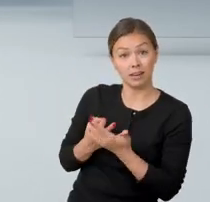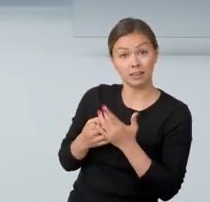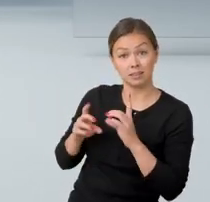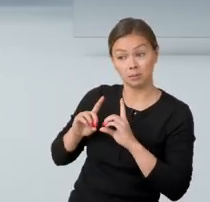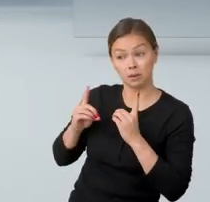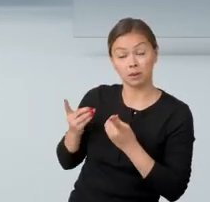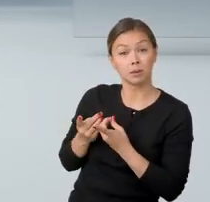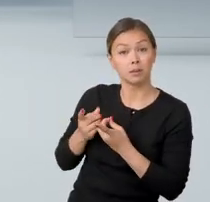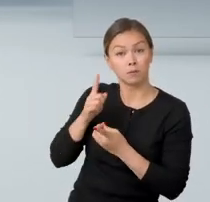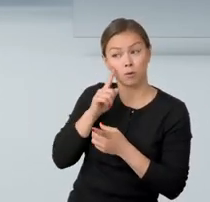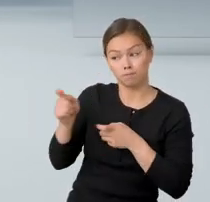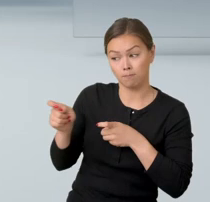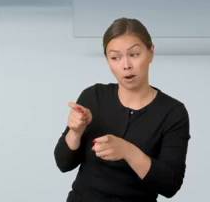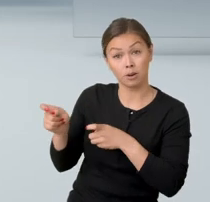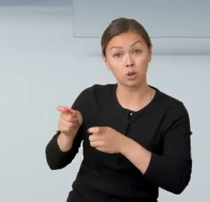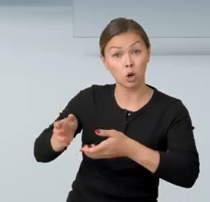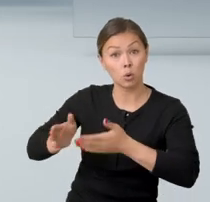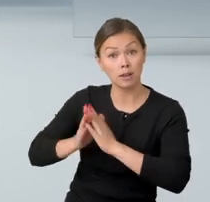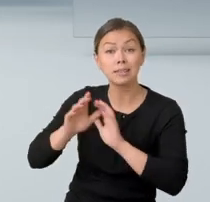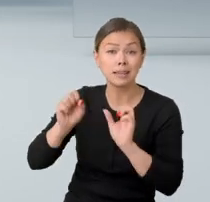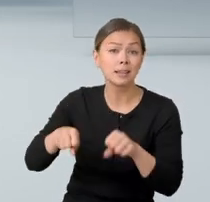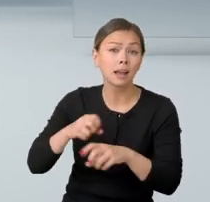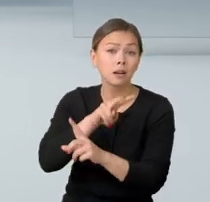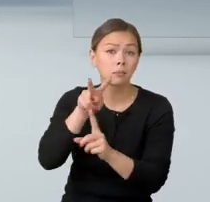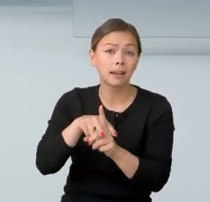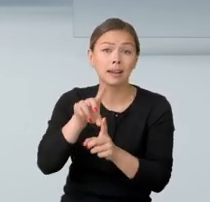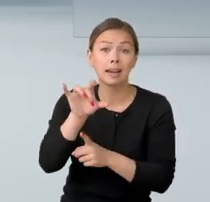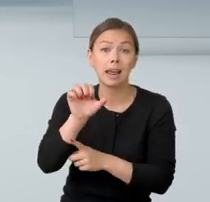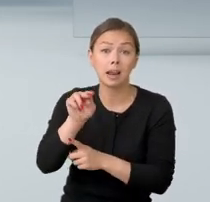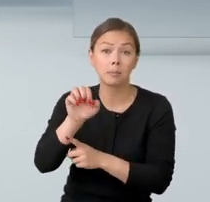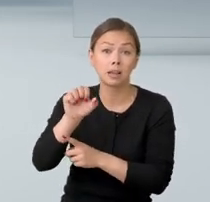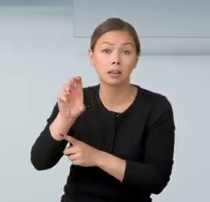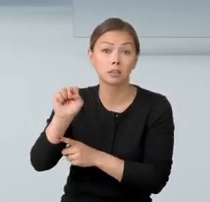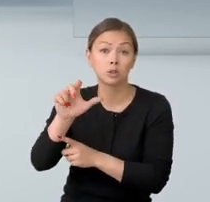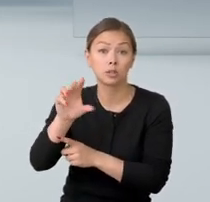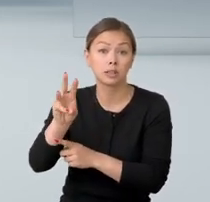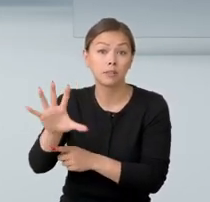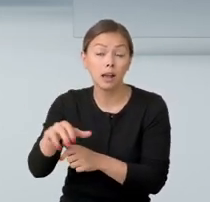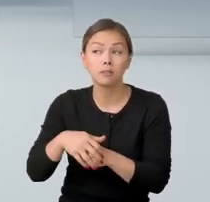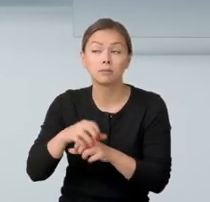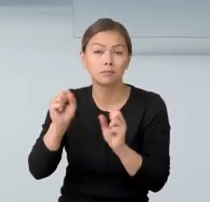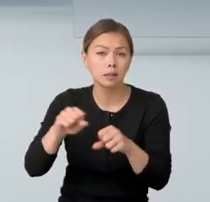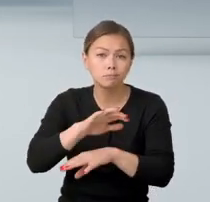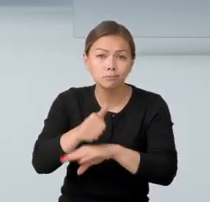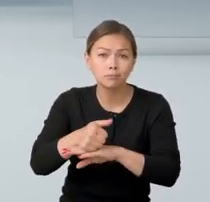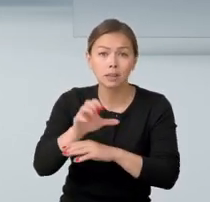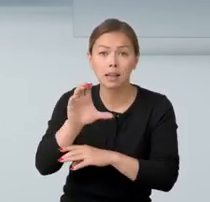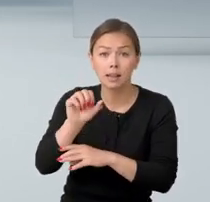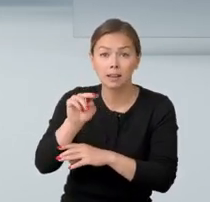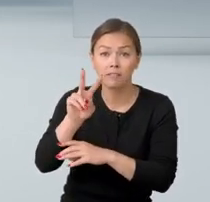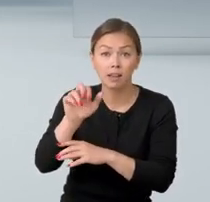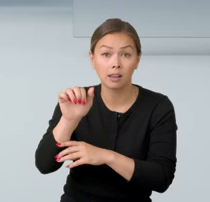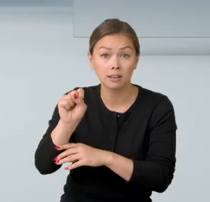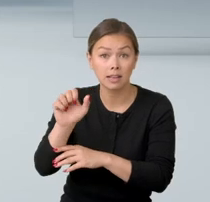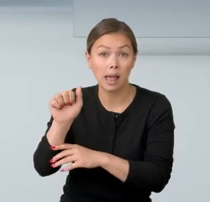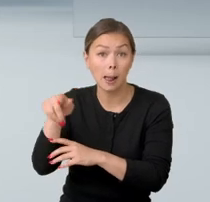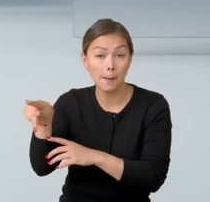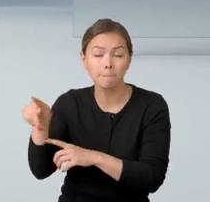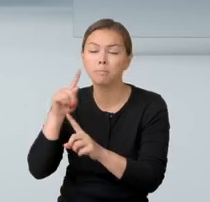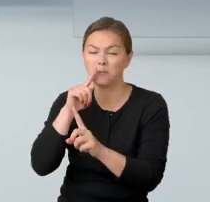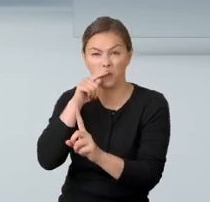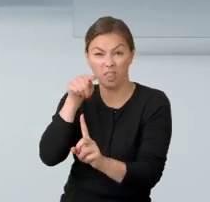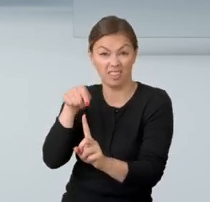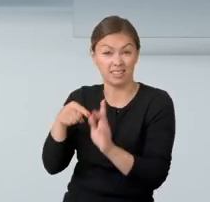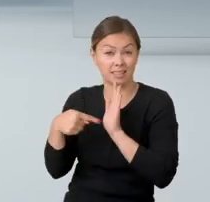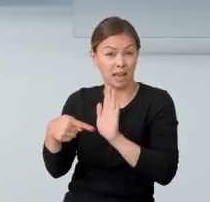Dynamics 365 customer engagement we can even create a canvas app or a model driven app and in this example we